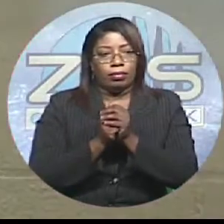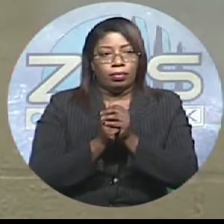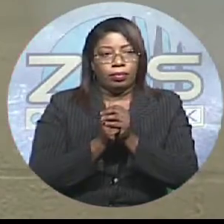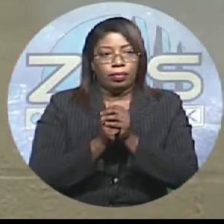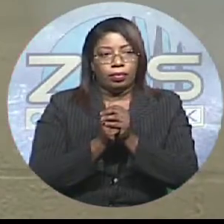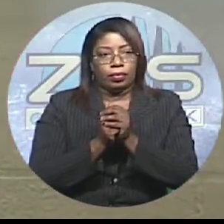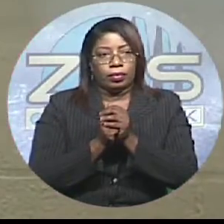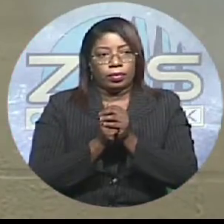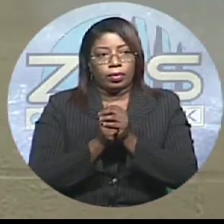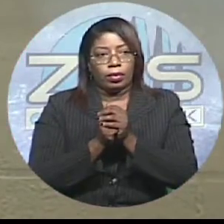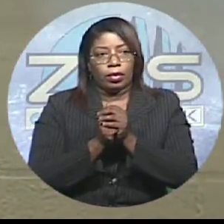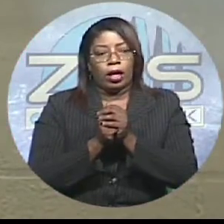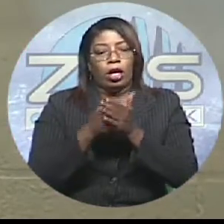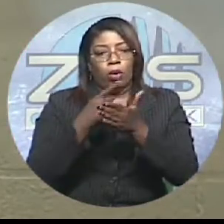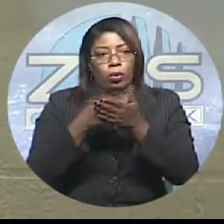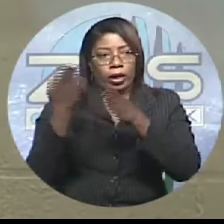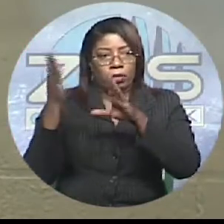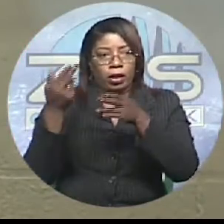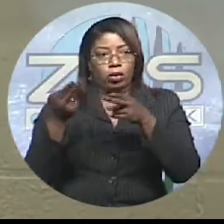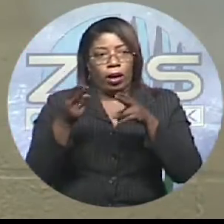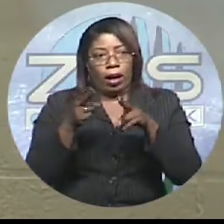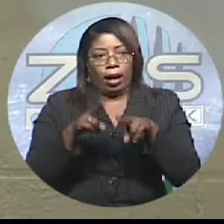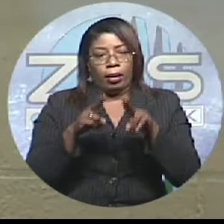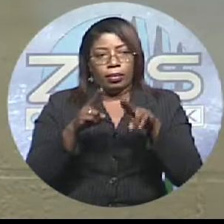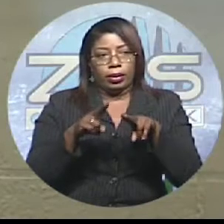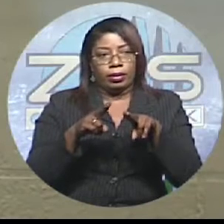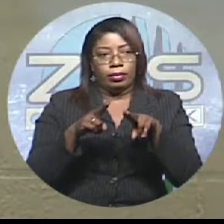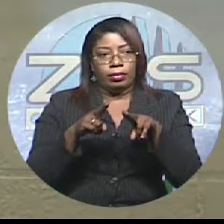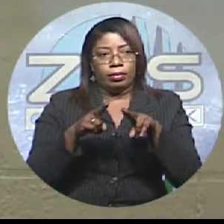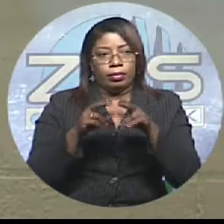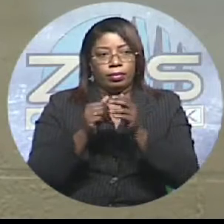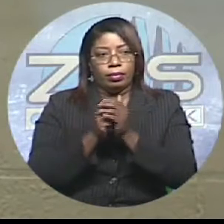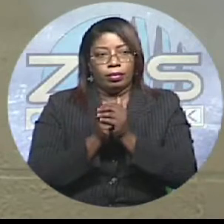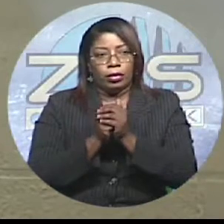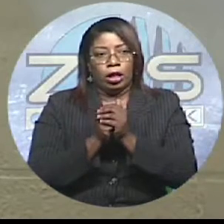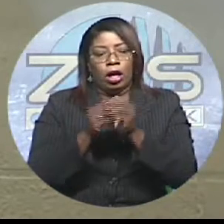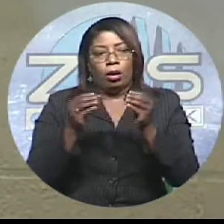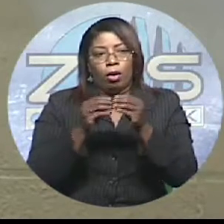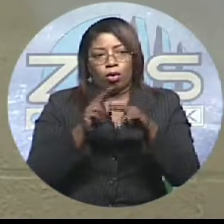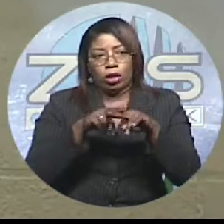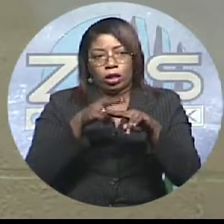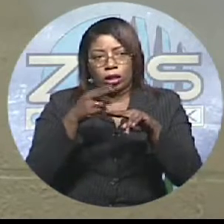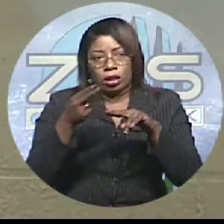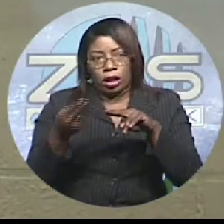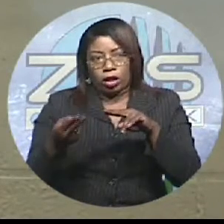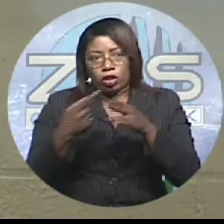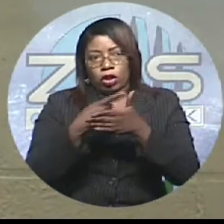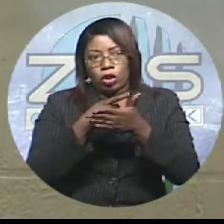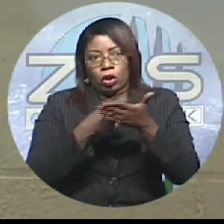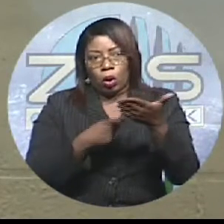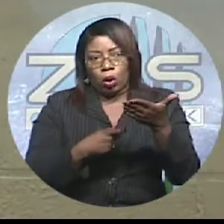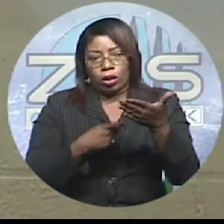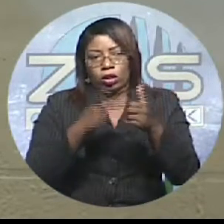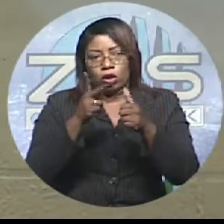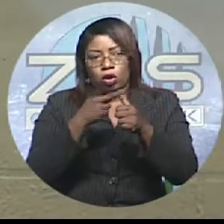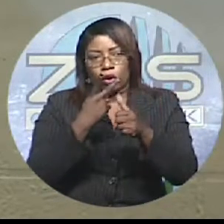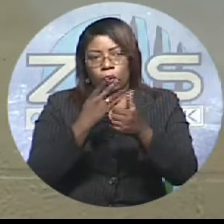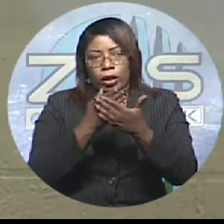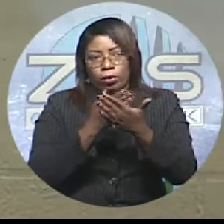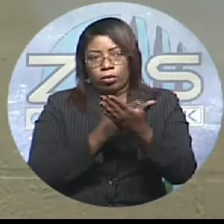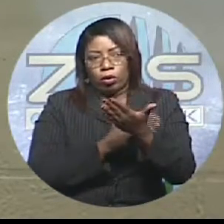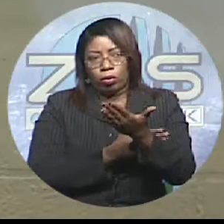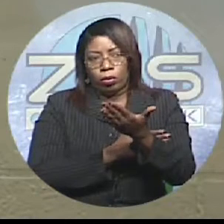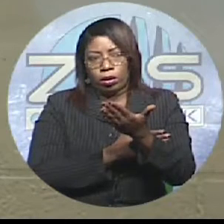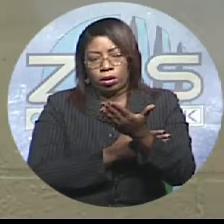So what we expect to take place is, one, a reduction in costs, two, an improvement in the